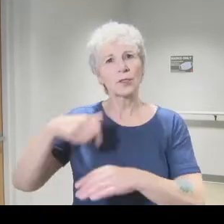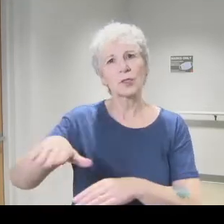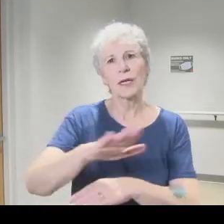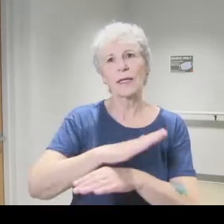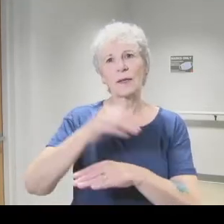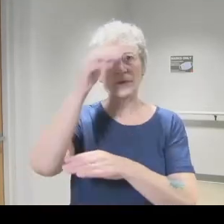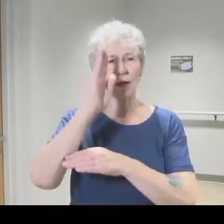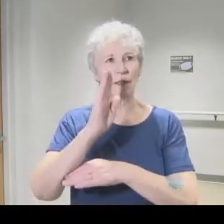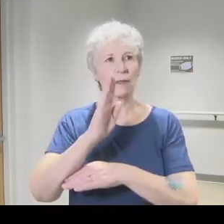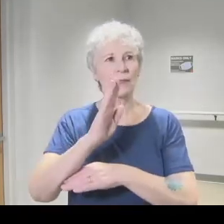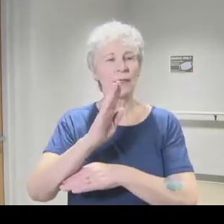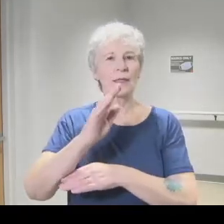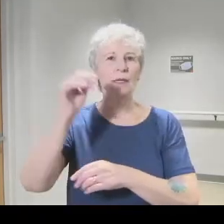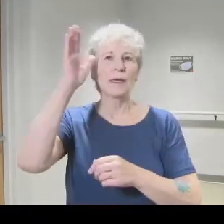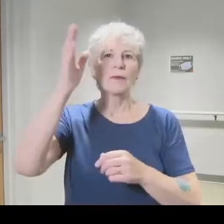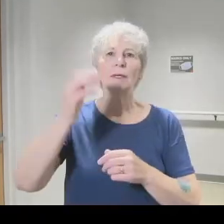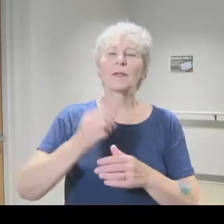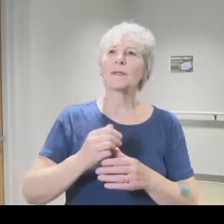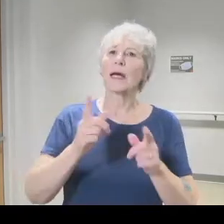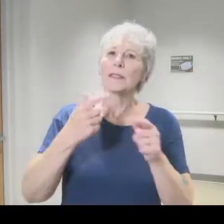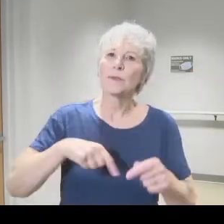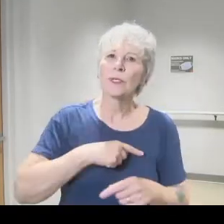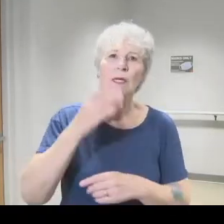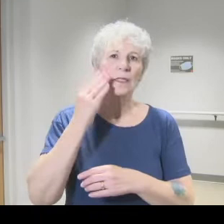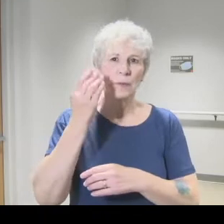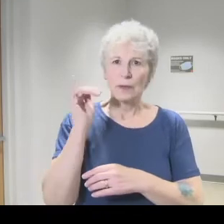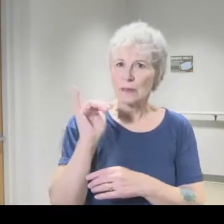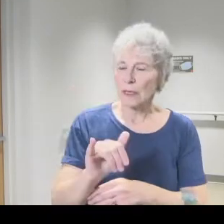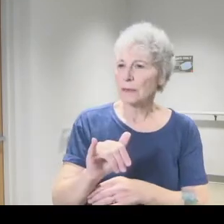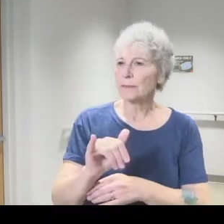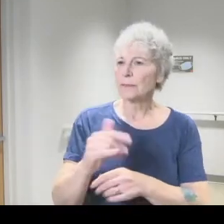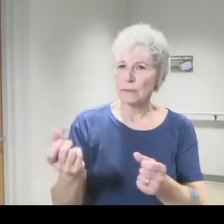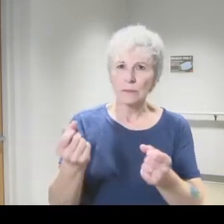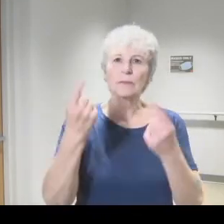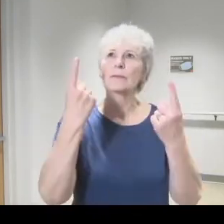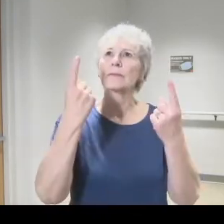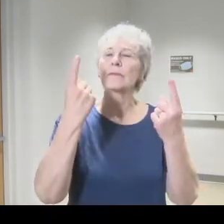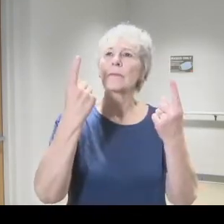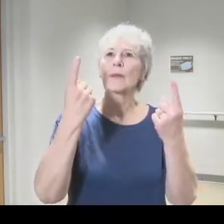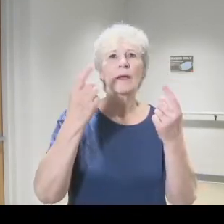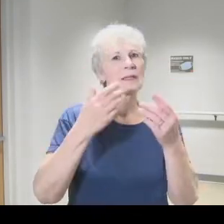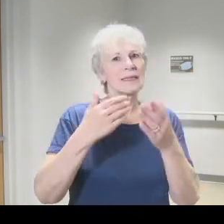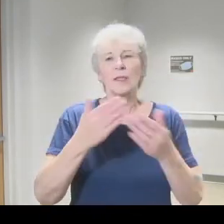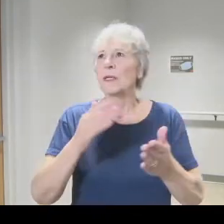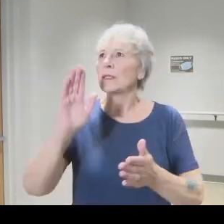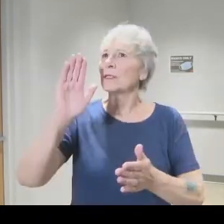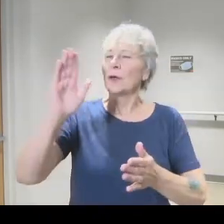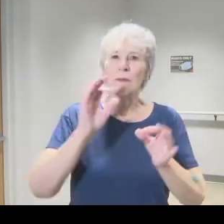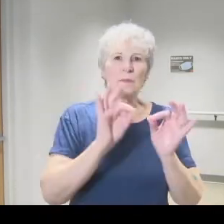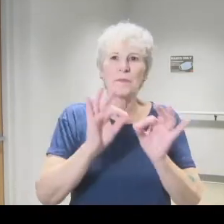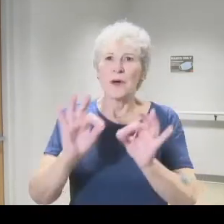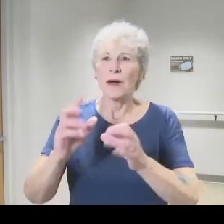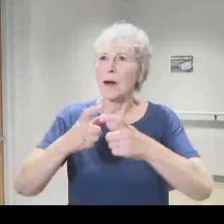And Father God, as we experience that, as we understand that despite your sovereignty and how big